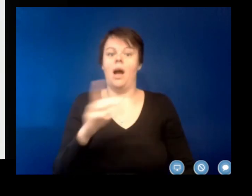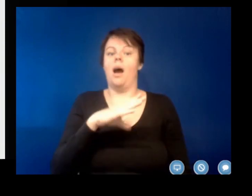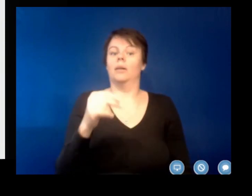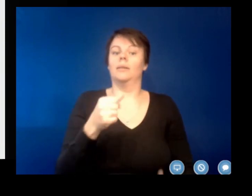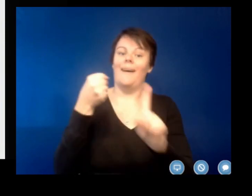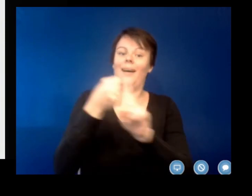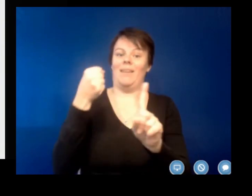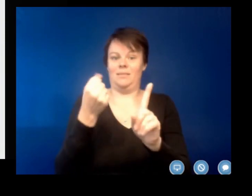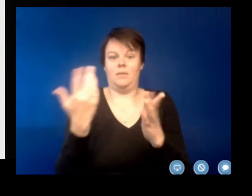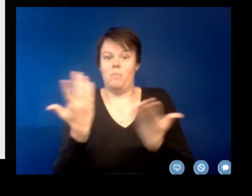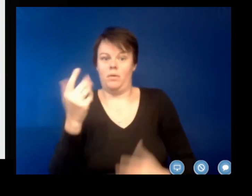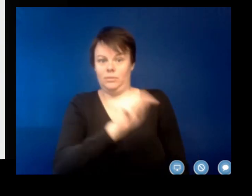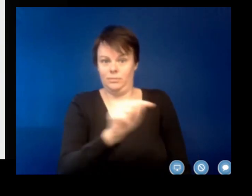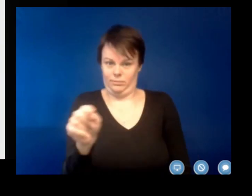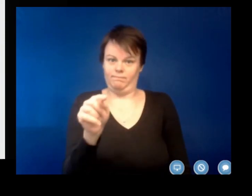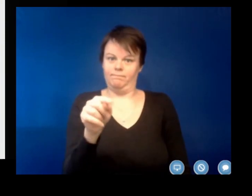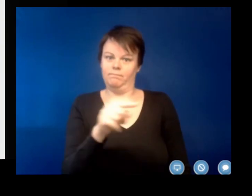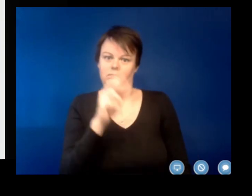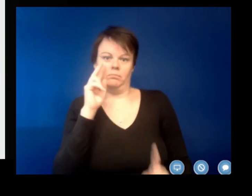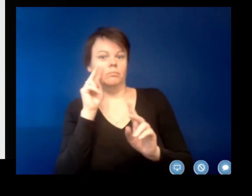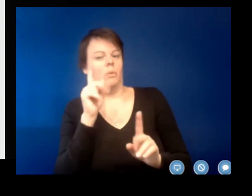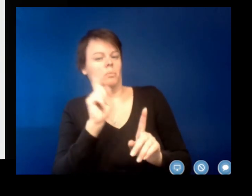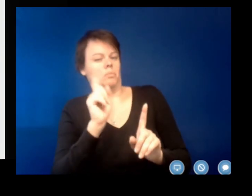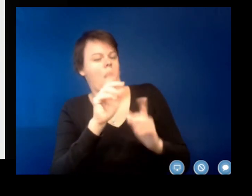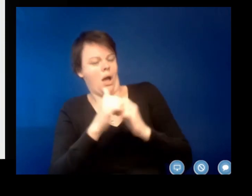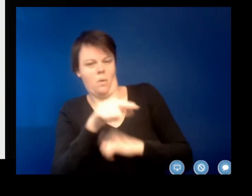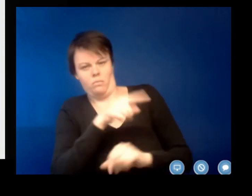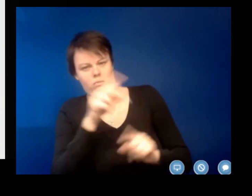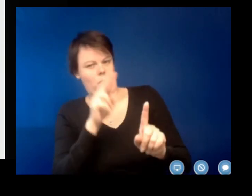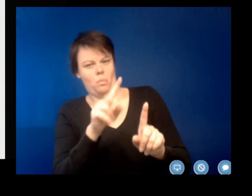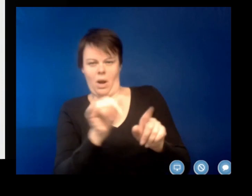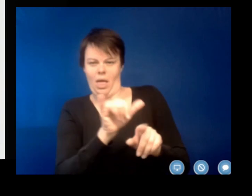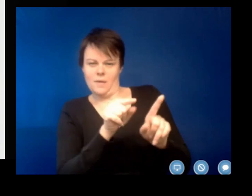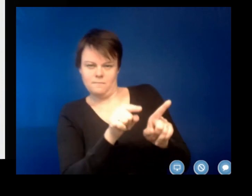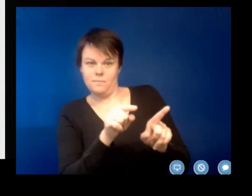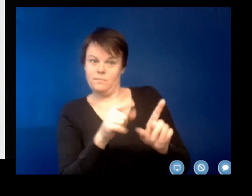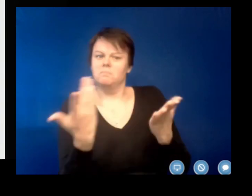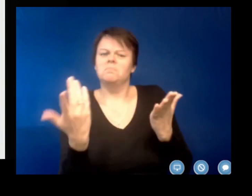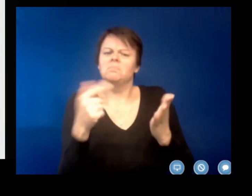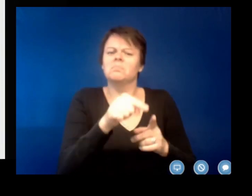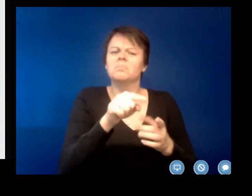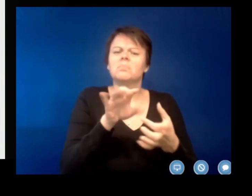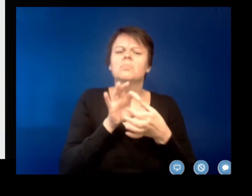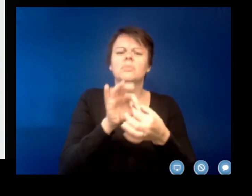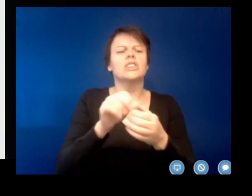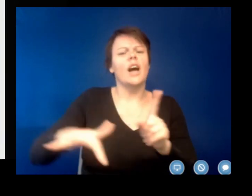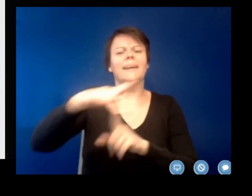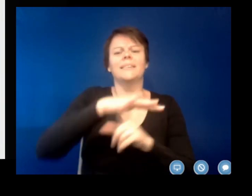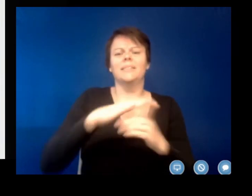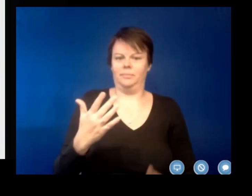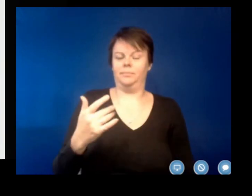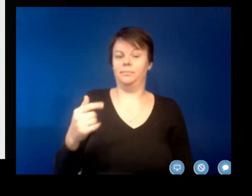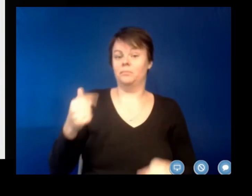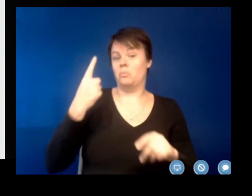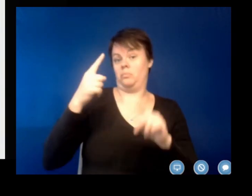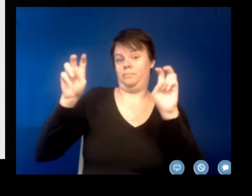so on equity level, and reflecting on the forms people can use for living